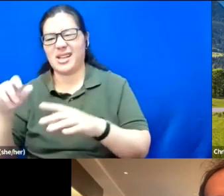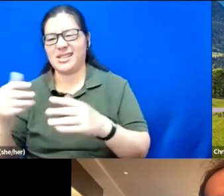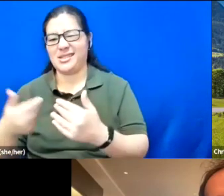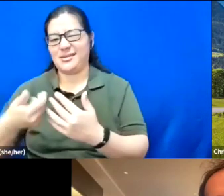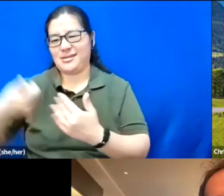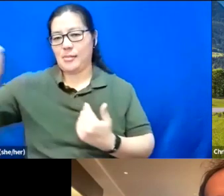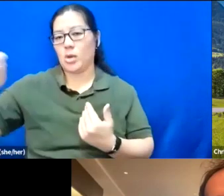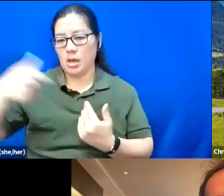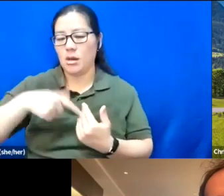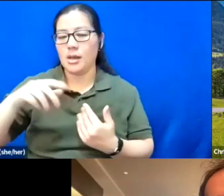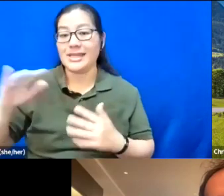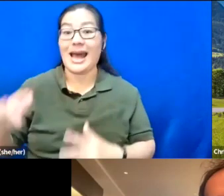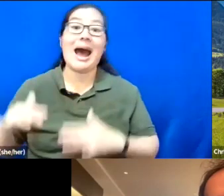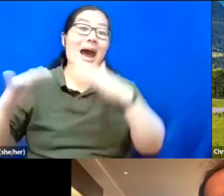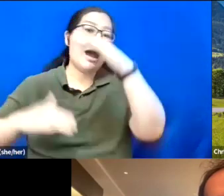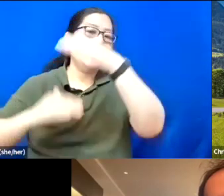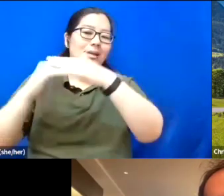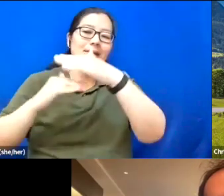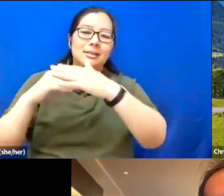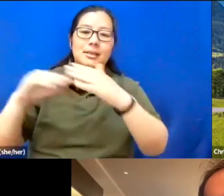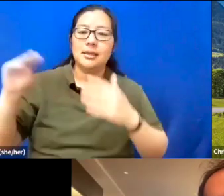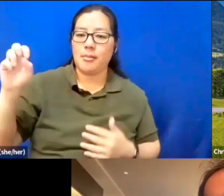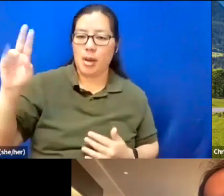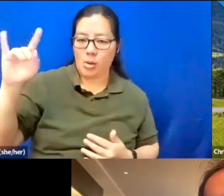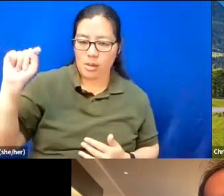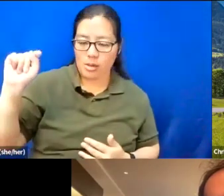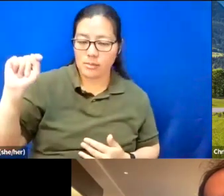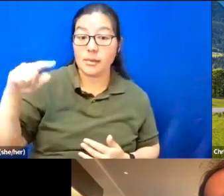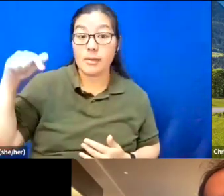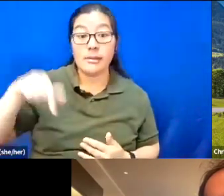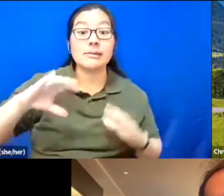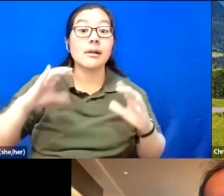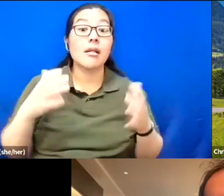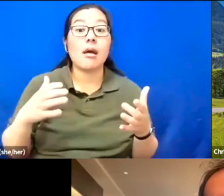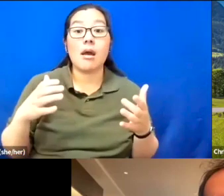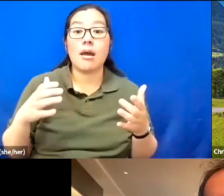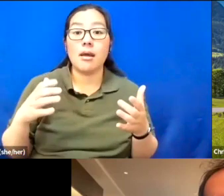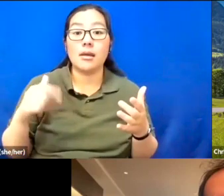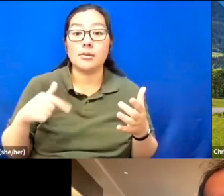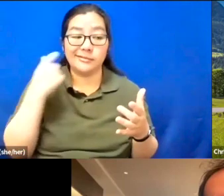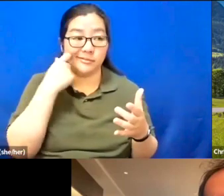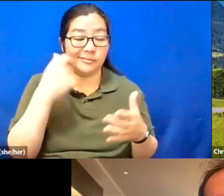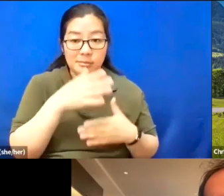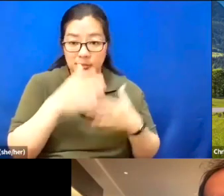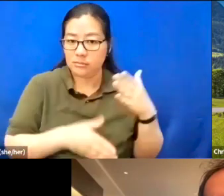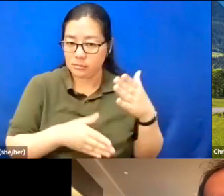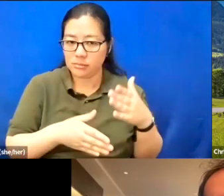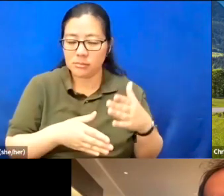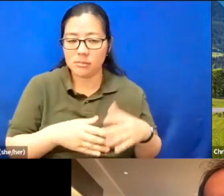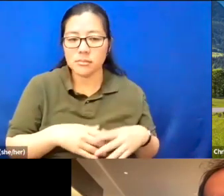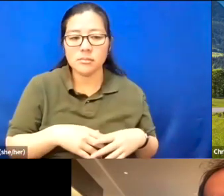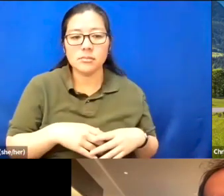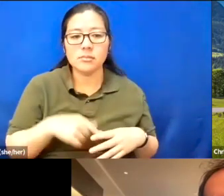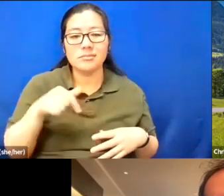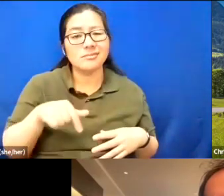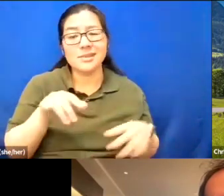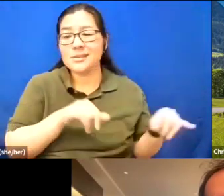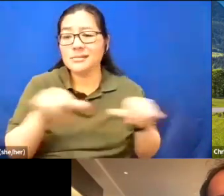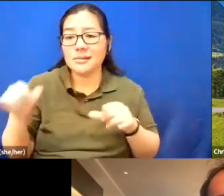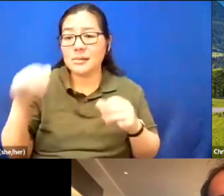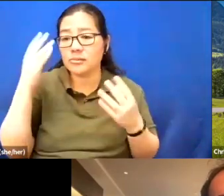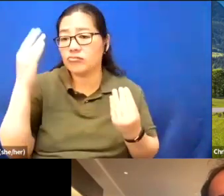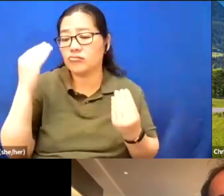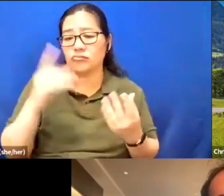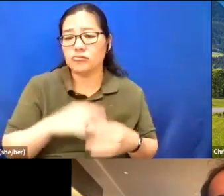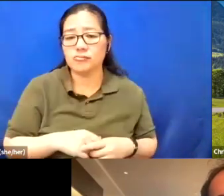at merit that we take. And that this class that we're just finishing up, in essence, is you know, the same material,